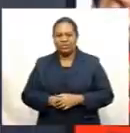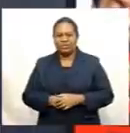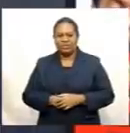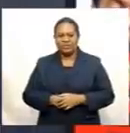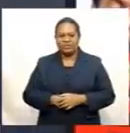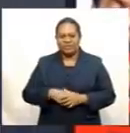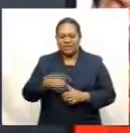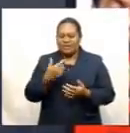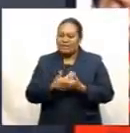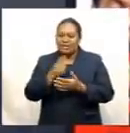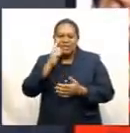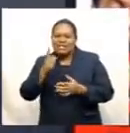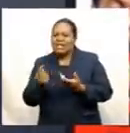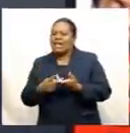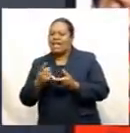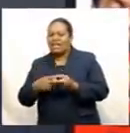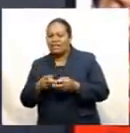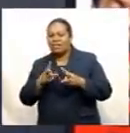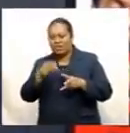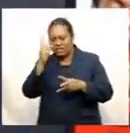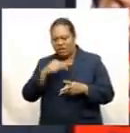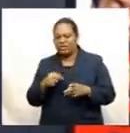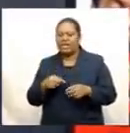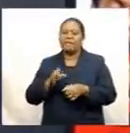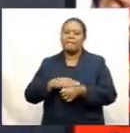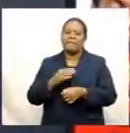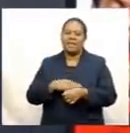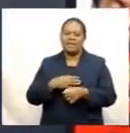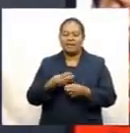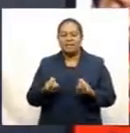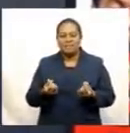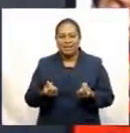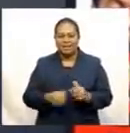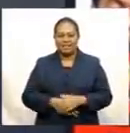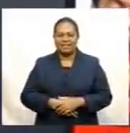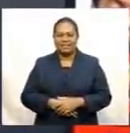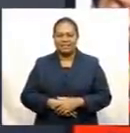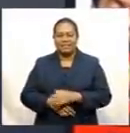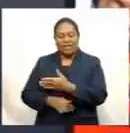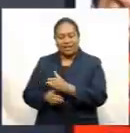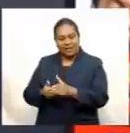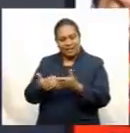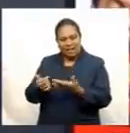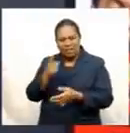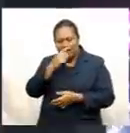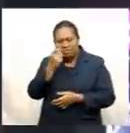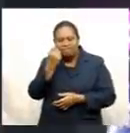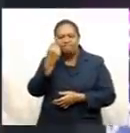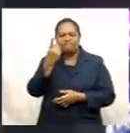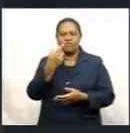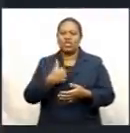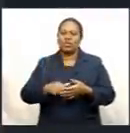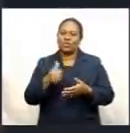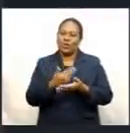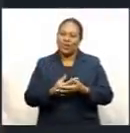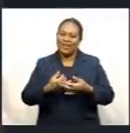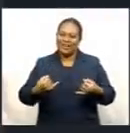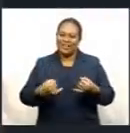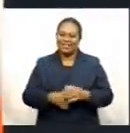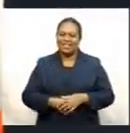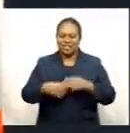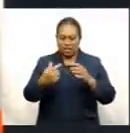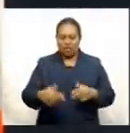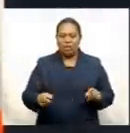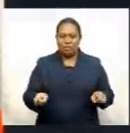how can you get creative and at the same time still make money. So people kind of relied on online platforms. The virtual singing competition